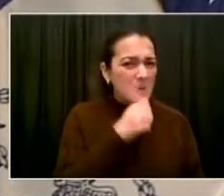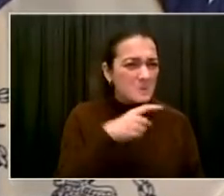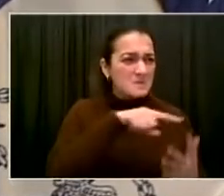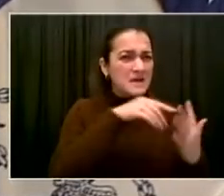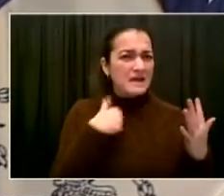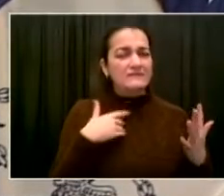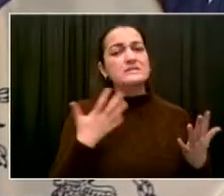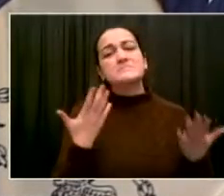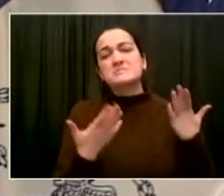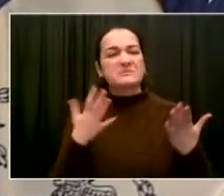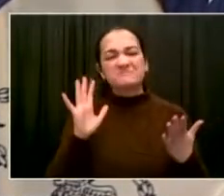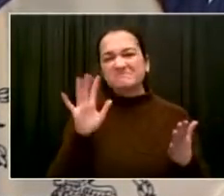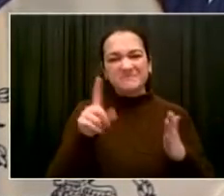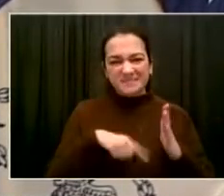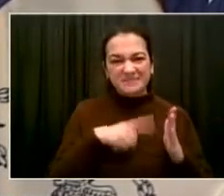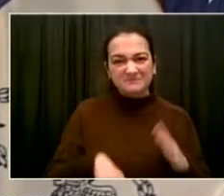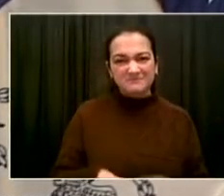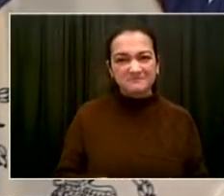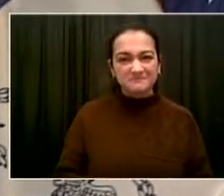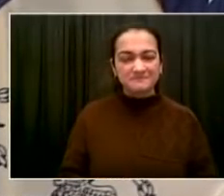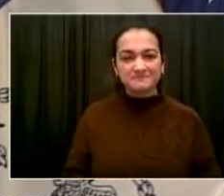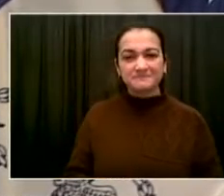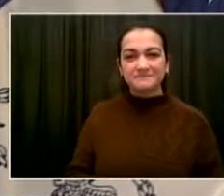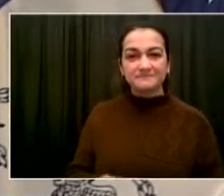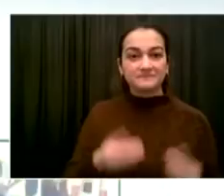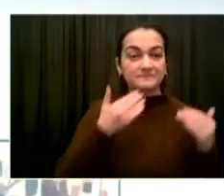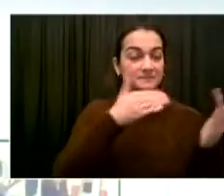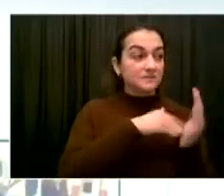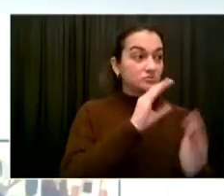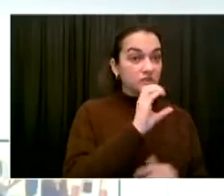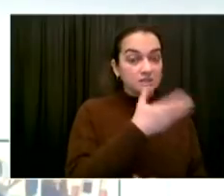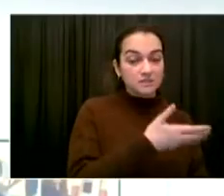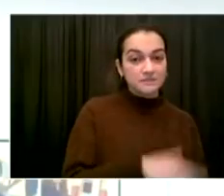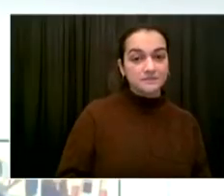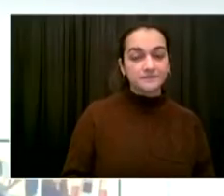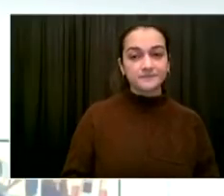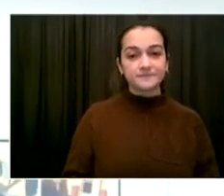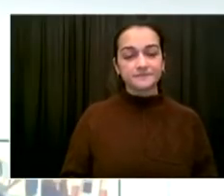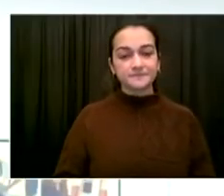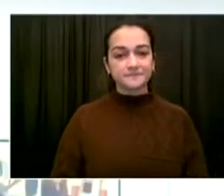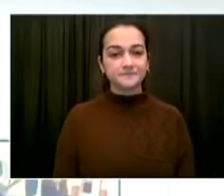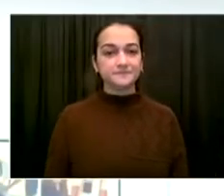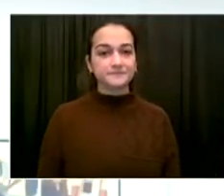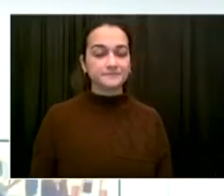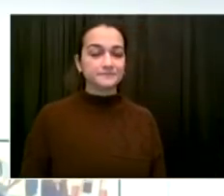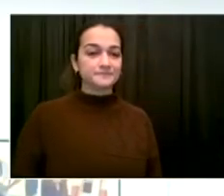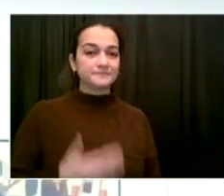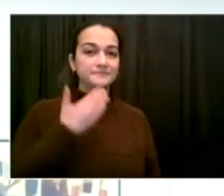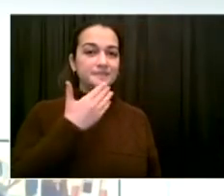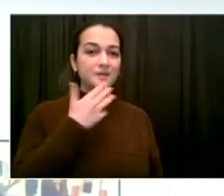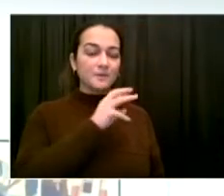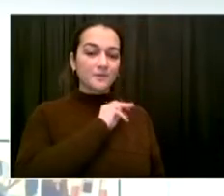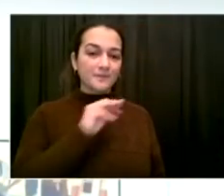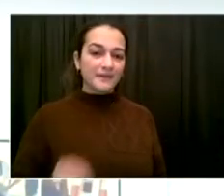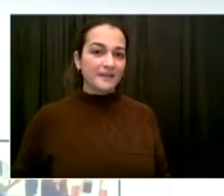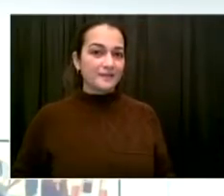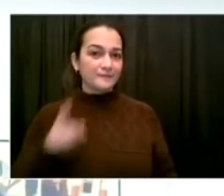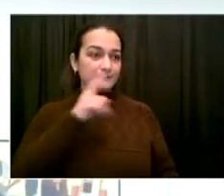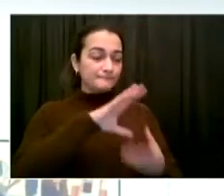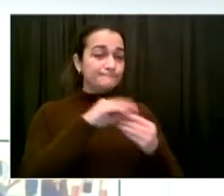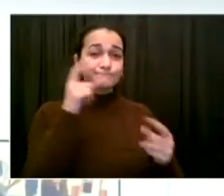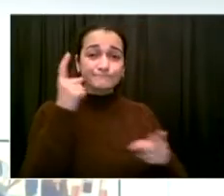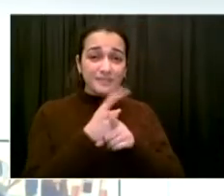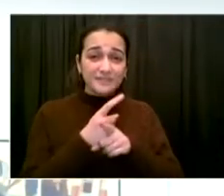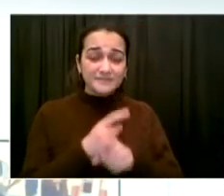Thank you so much, sir. And Gloria, first, I just want to acknowledge that people are feeling so much pandemic fatigue right